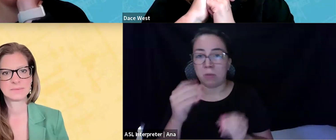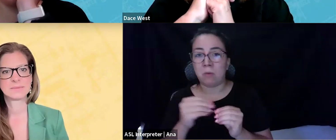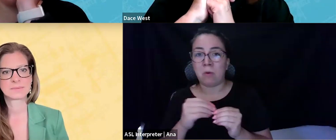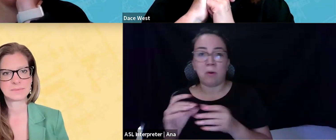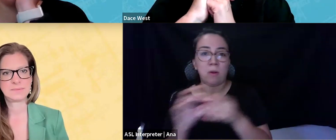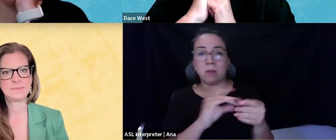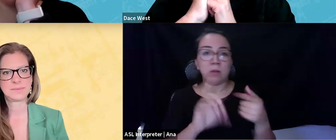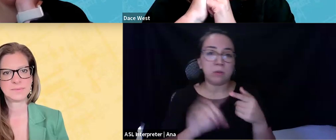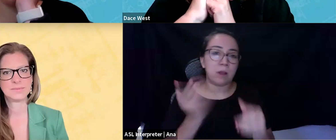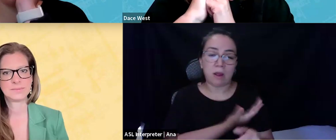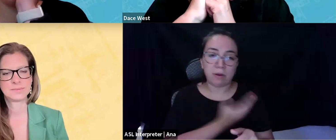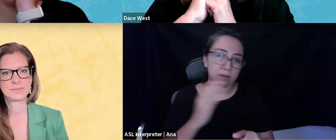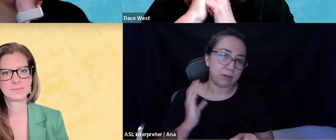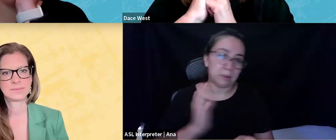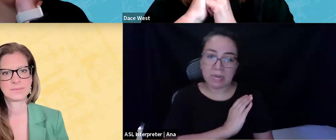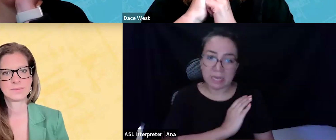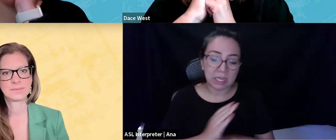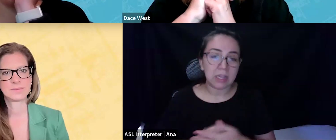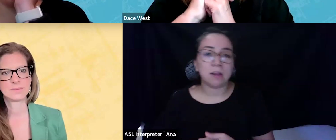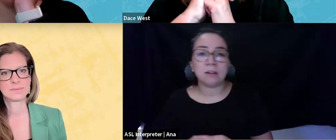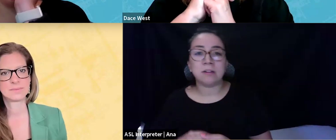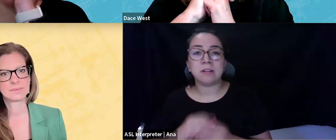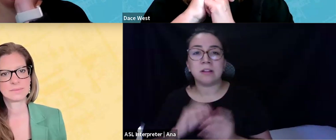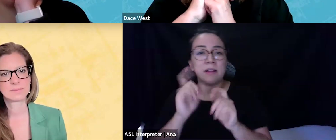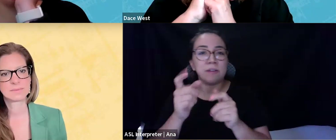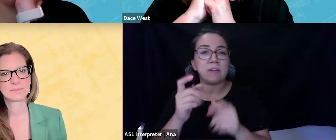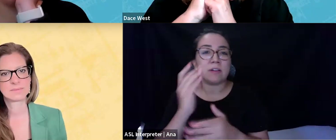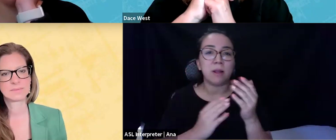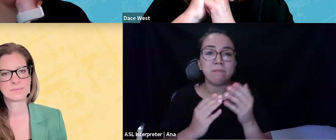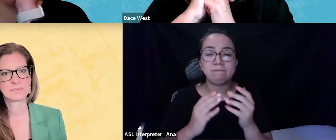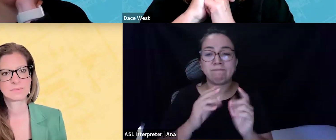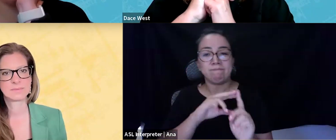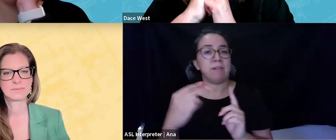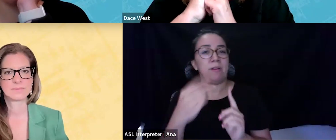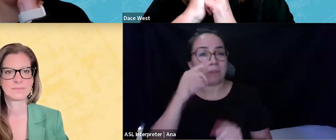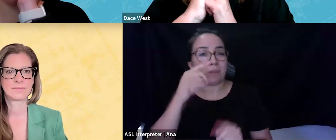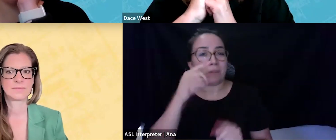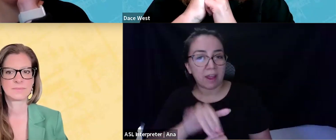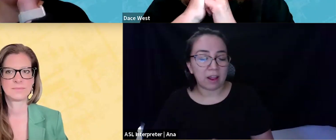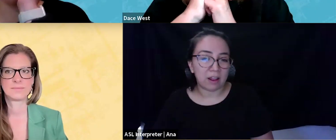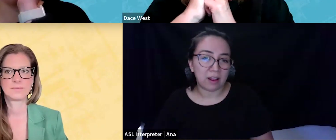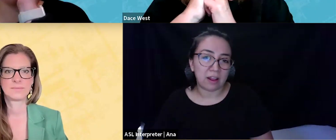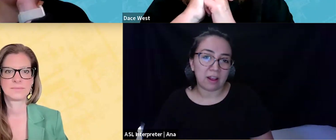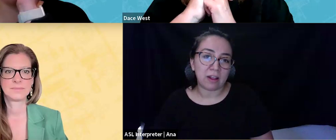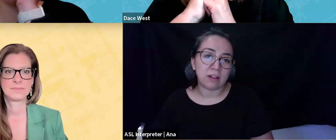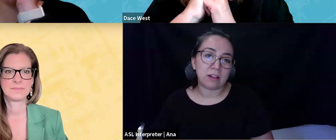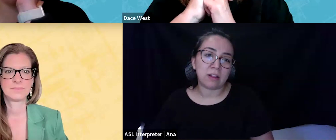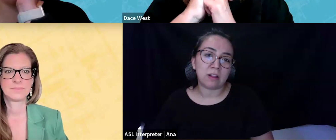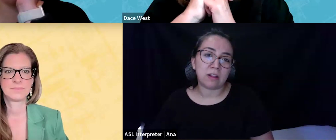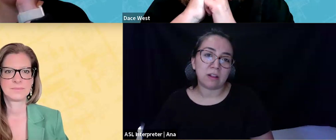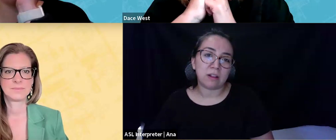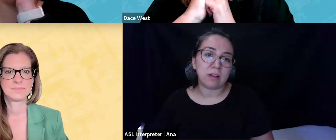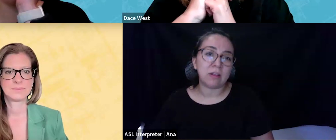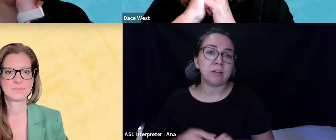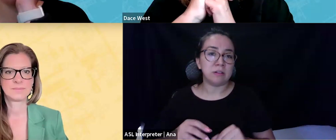resonant for our committee. So they'll give you kind of insights into that. To be able to